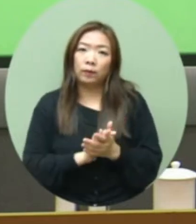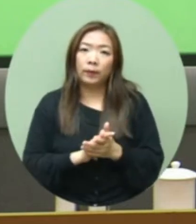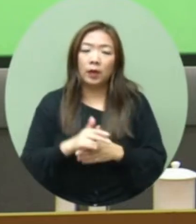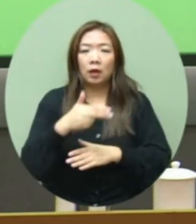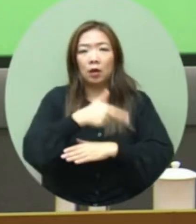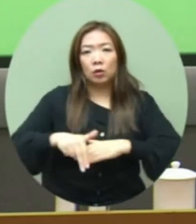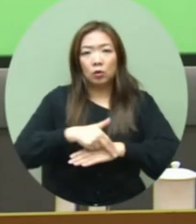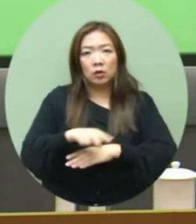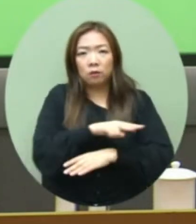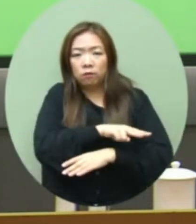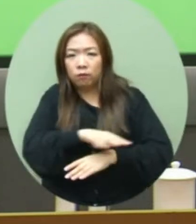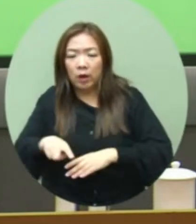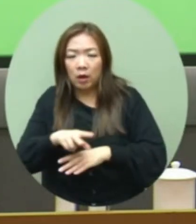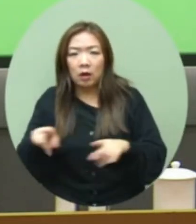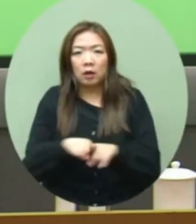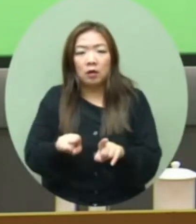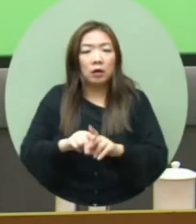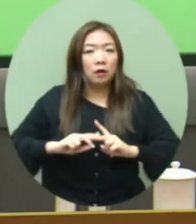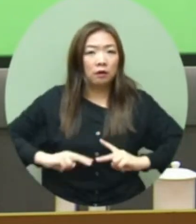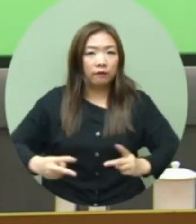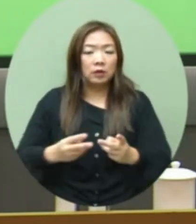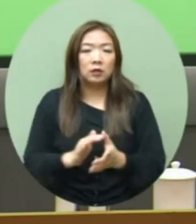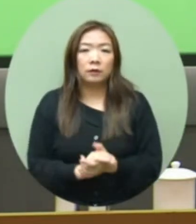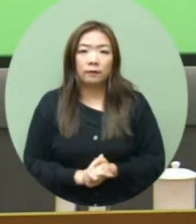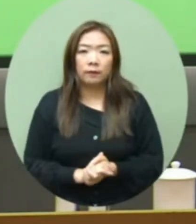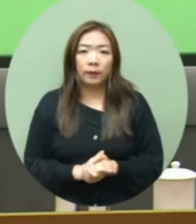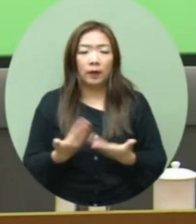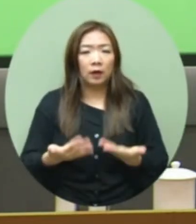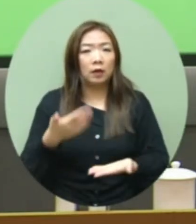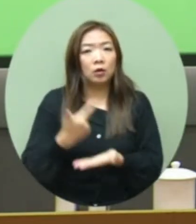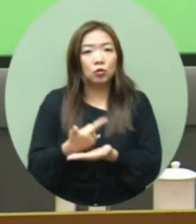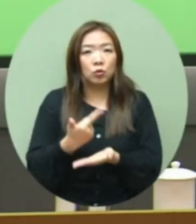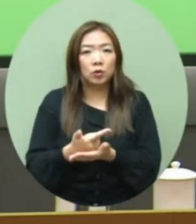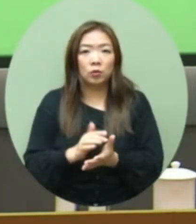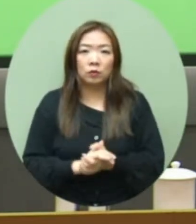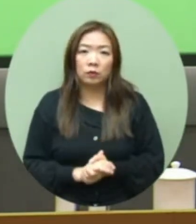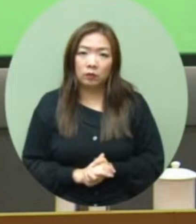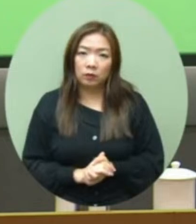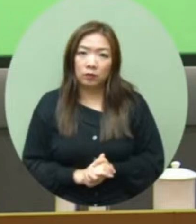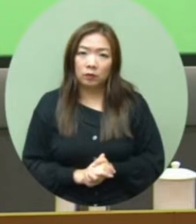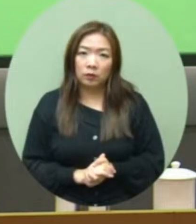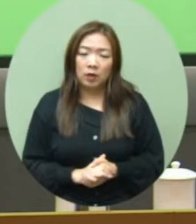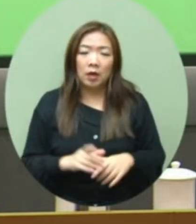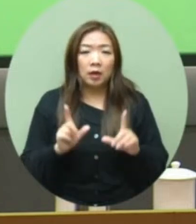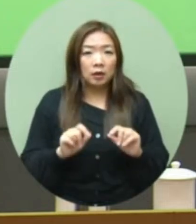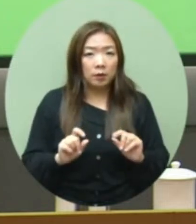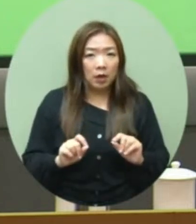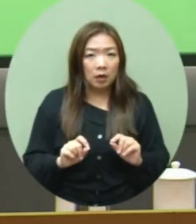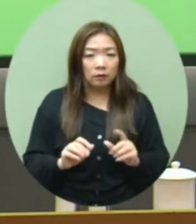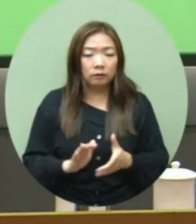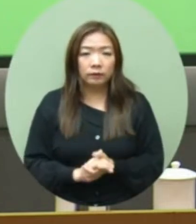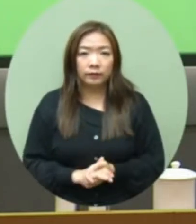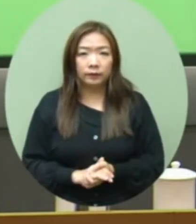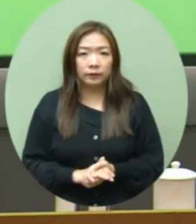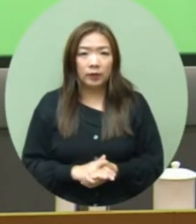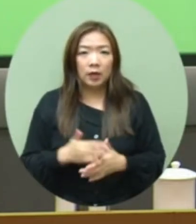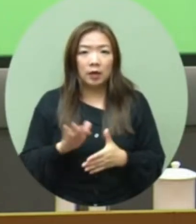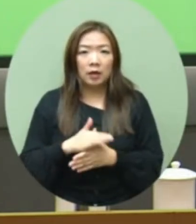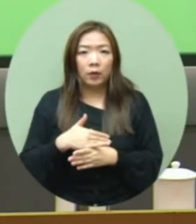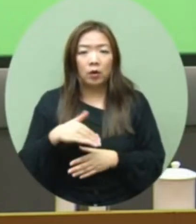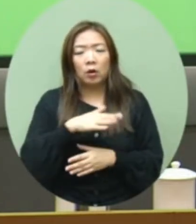committee on talent education and technology. This matters because we want integrated development.